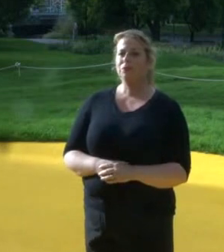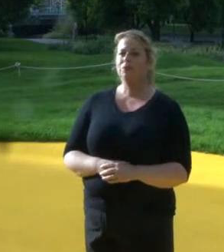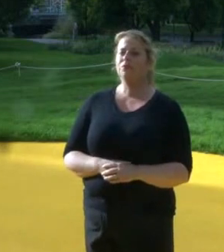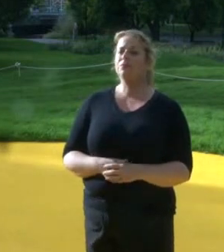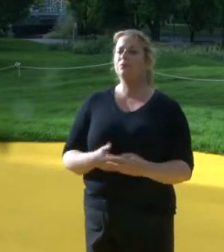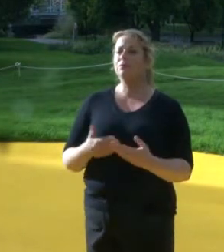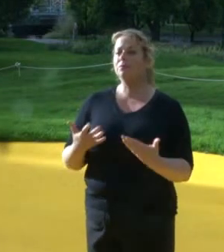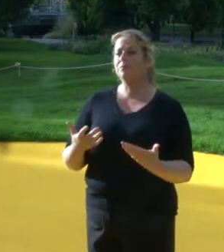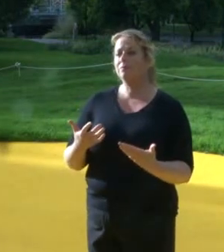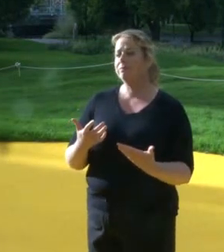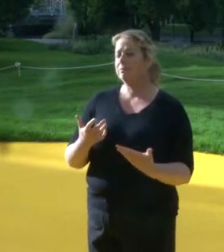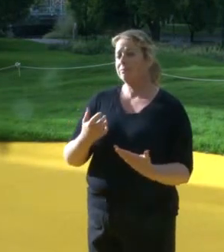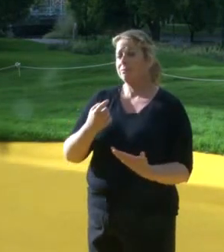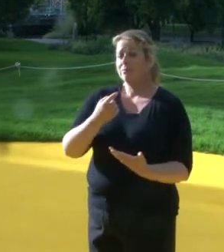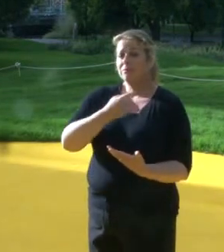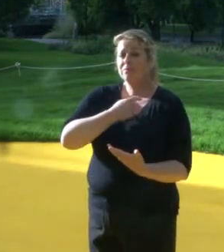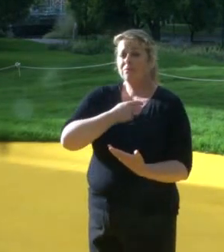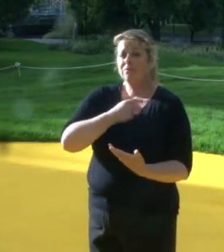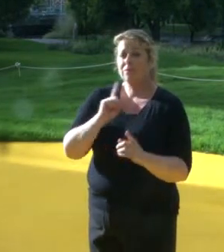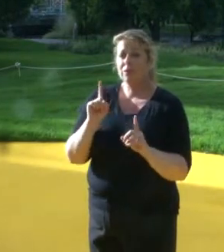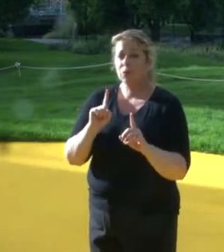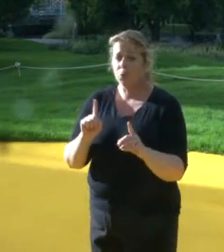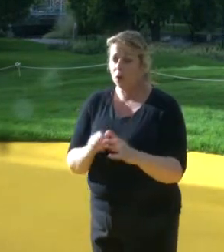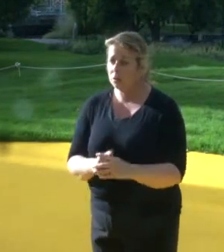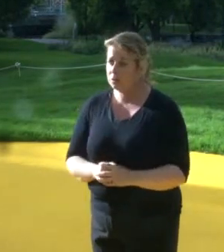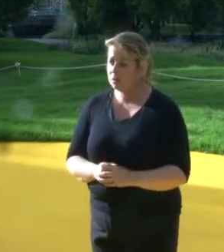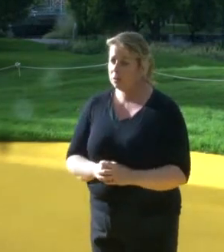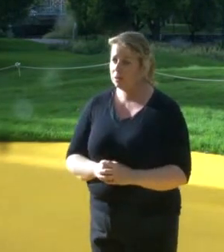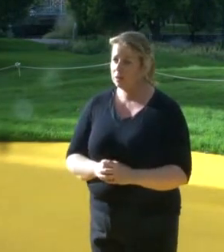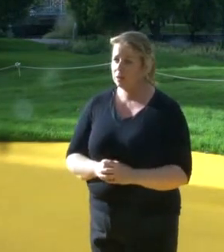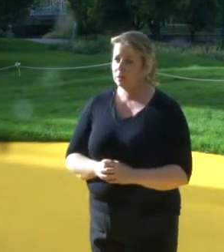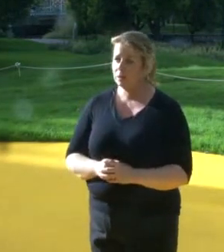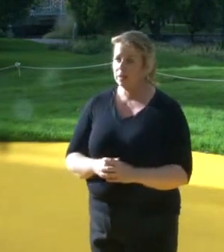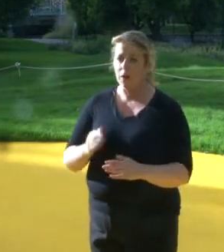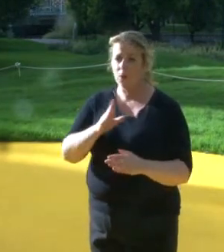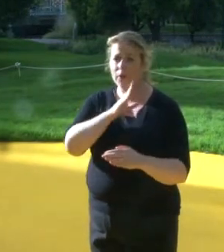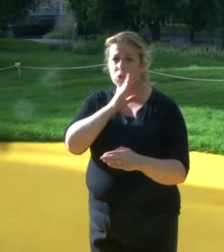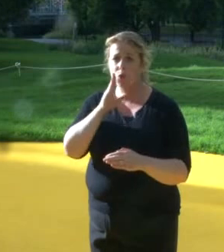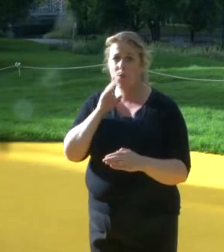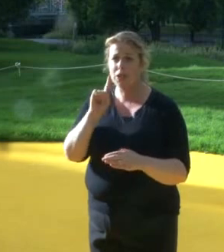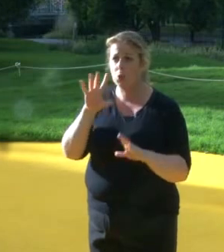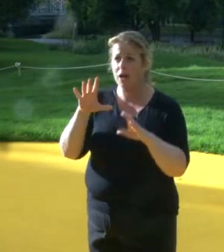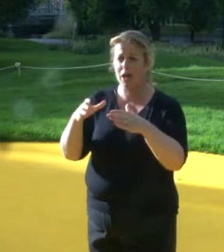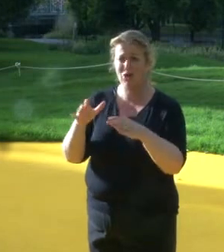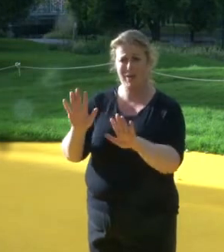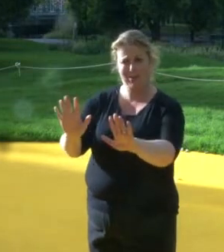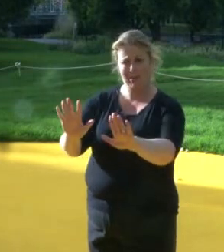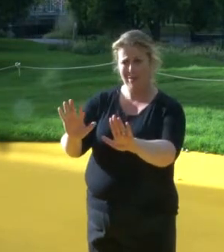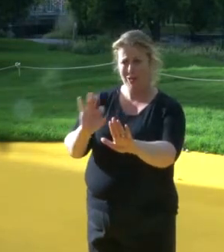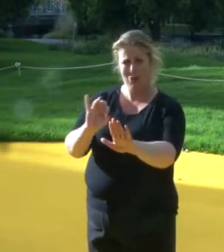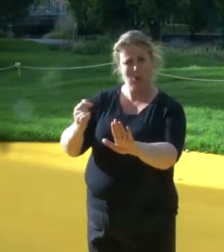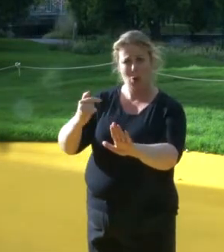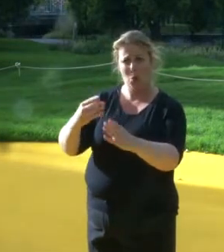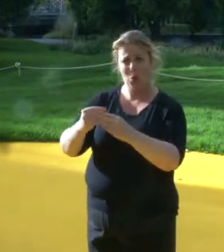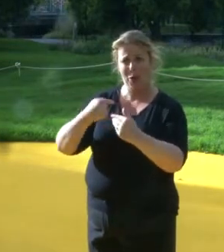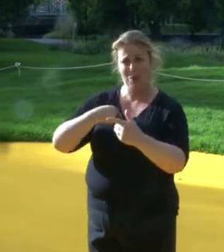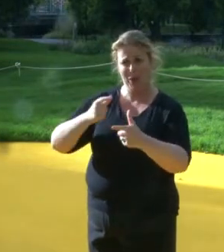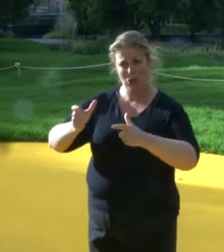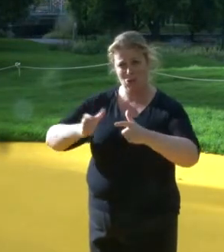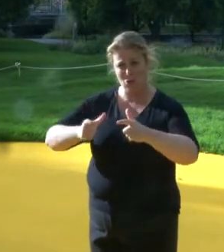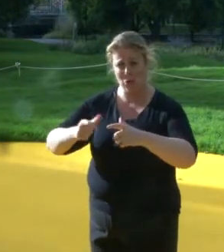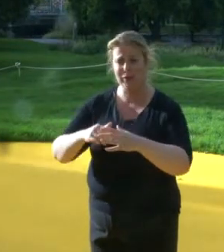Look, the fear is always that we will accidentally skip a category. That won't happen here on my watch. Our